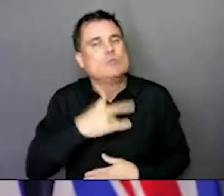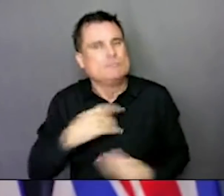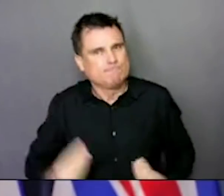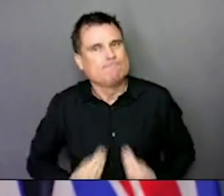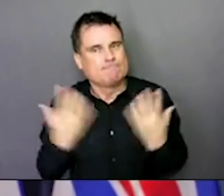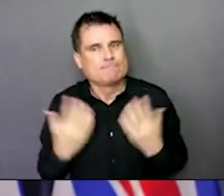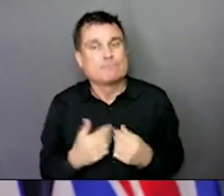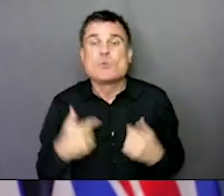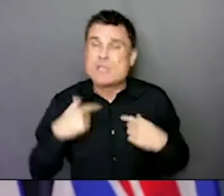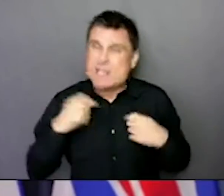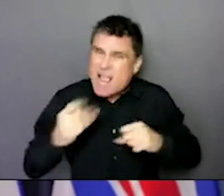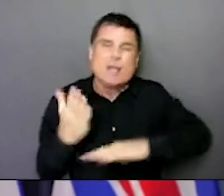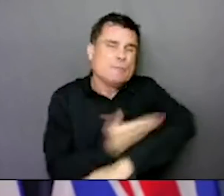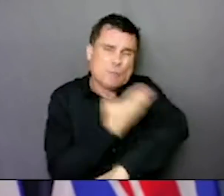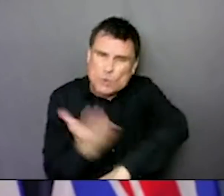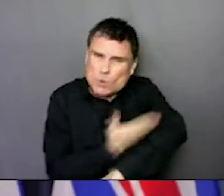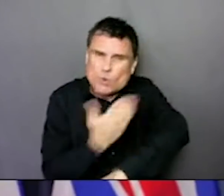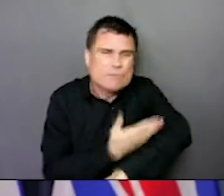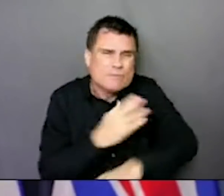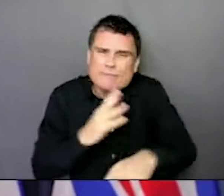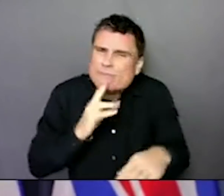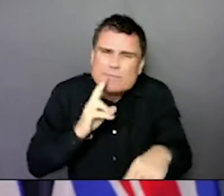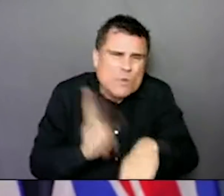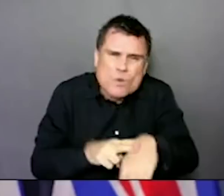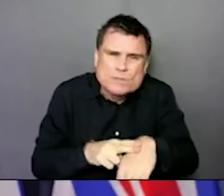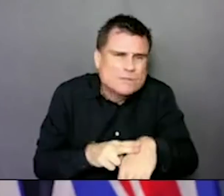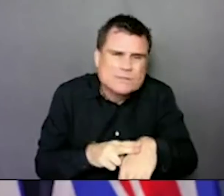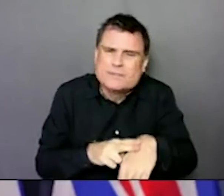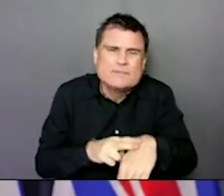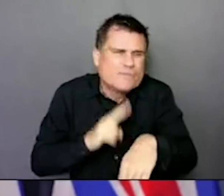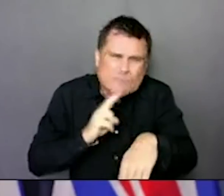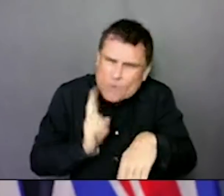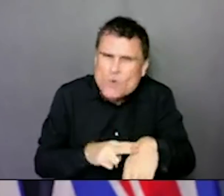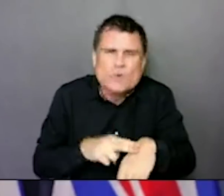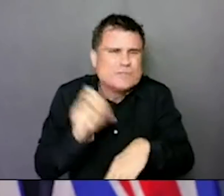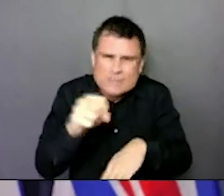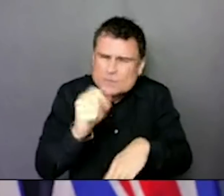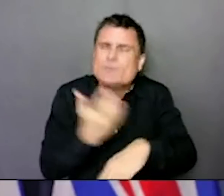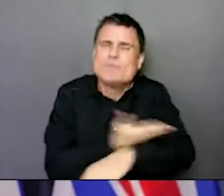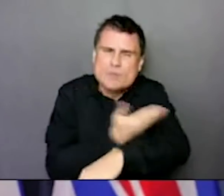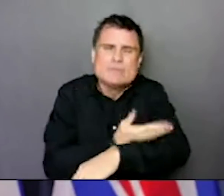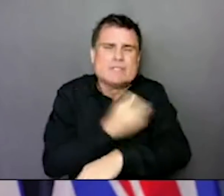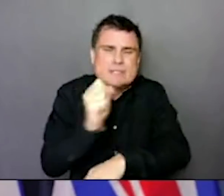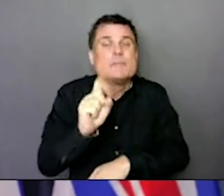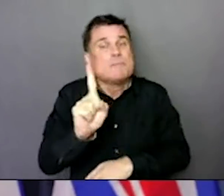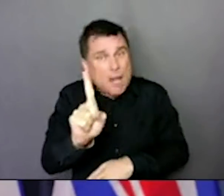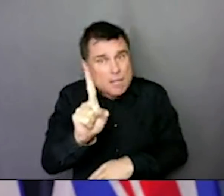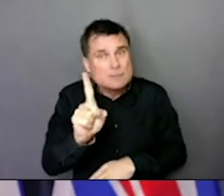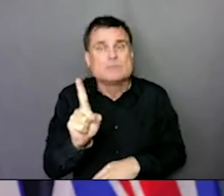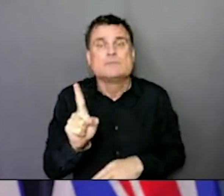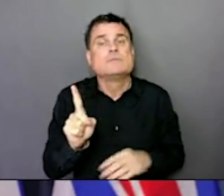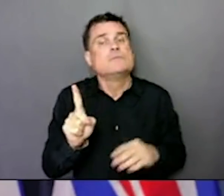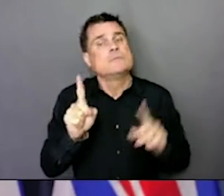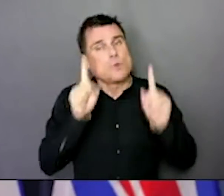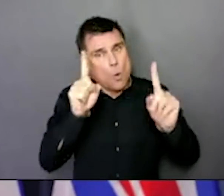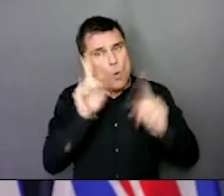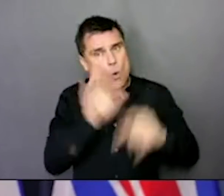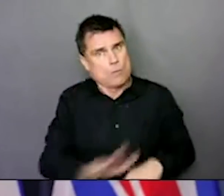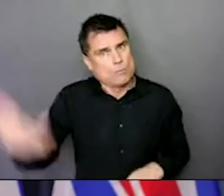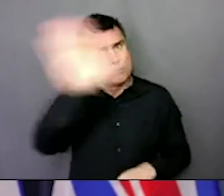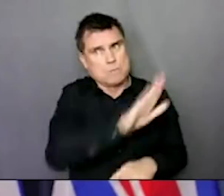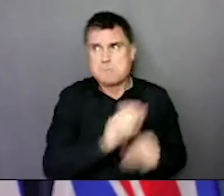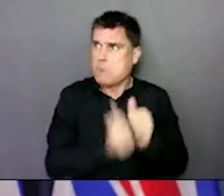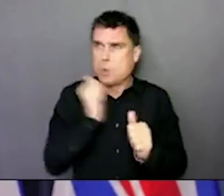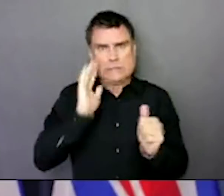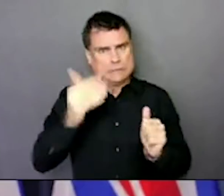vast majority of British Columbians, at least 1.4 million of them, are pretty happy with the way the program rolled out. Our next question is from